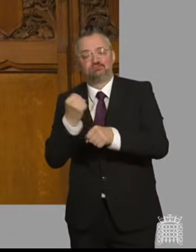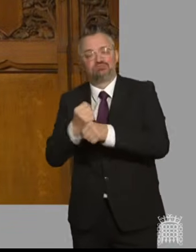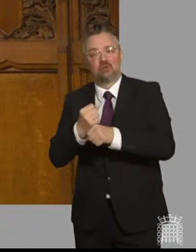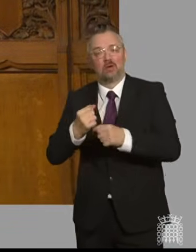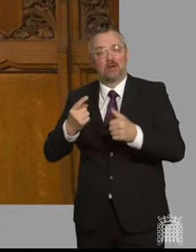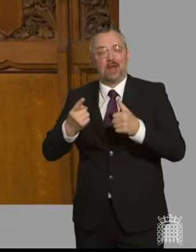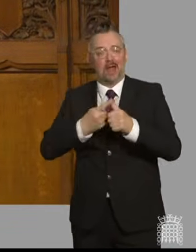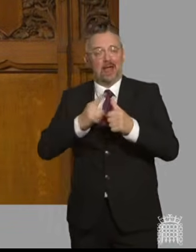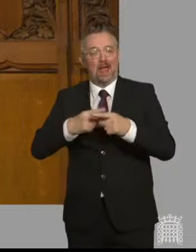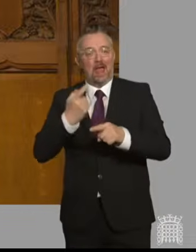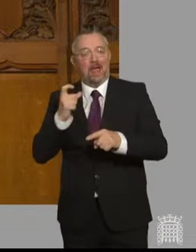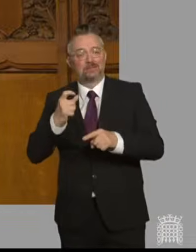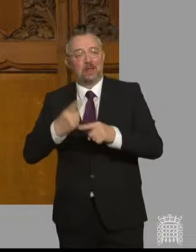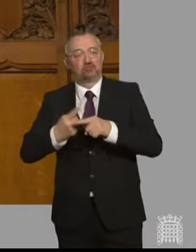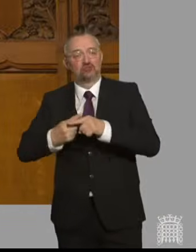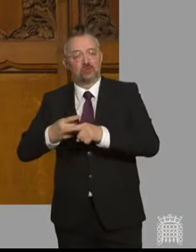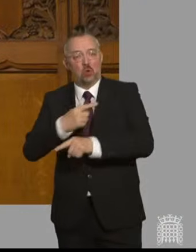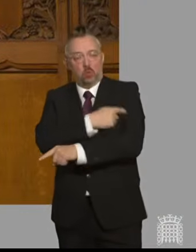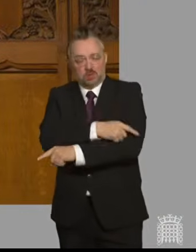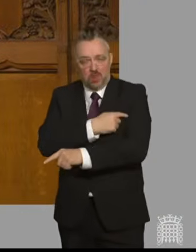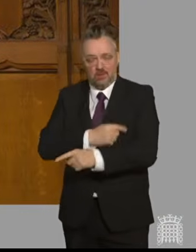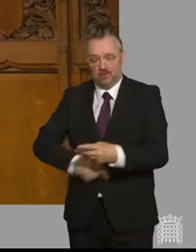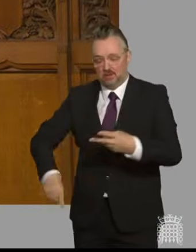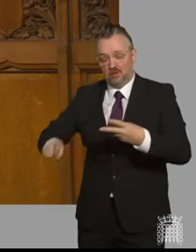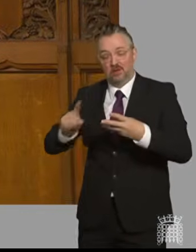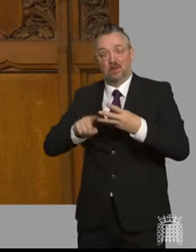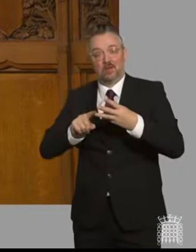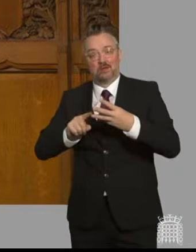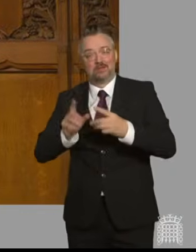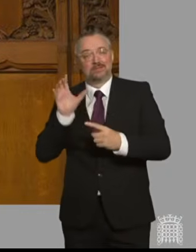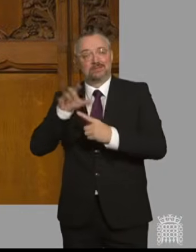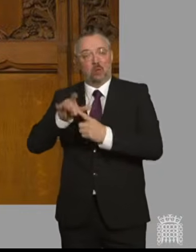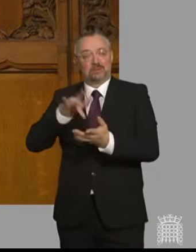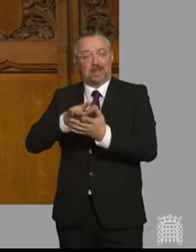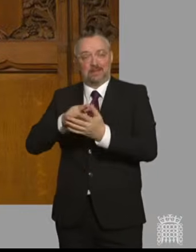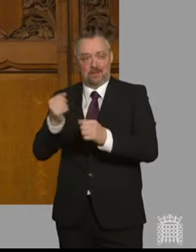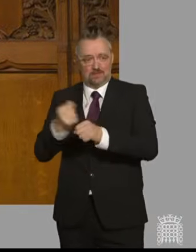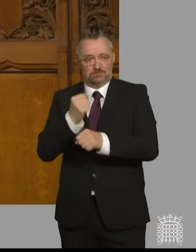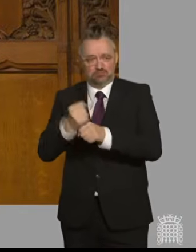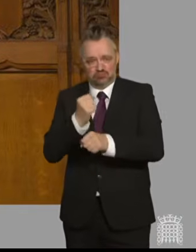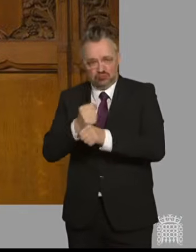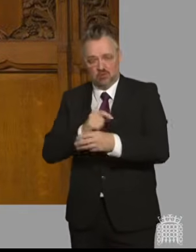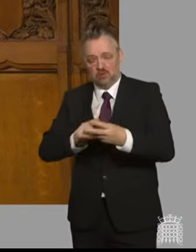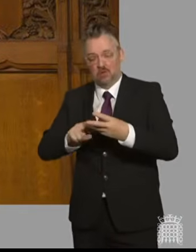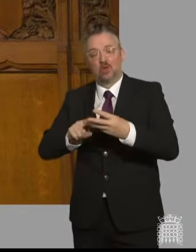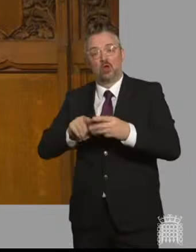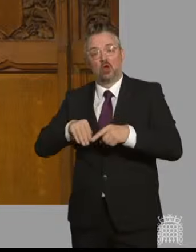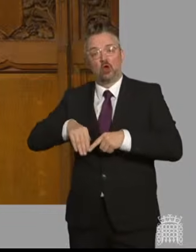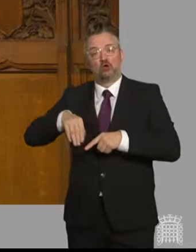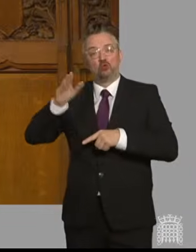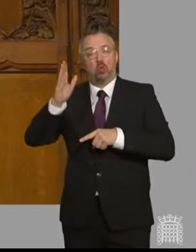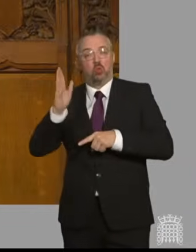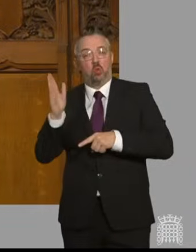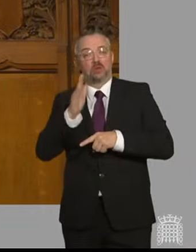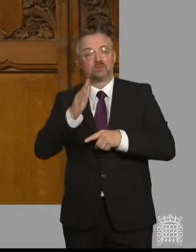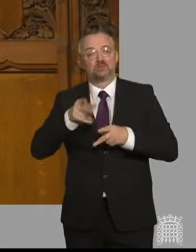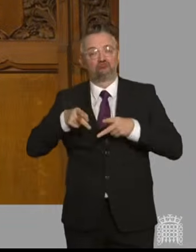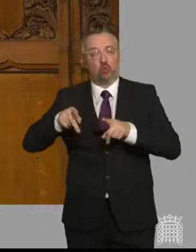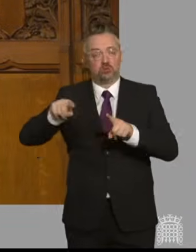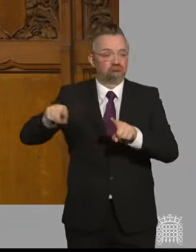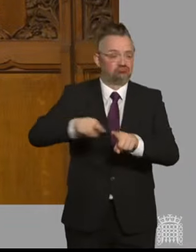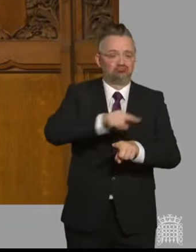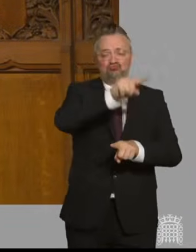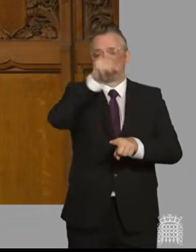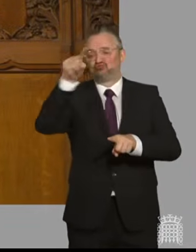Town Centre, and fully funding the North West Relief Road, the Ring Road round Shrewsbury. These infrastructure projects will